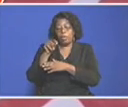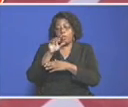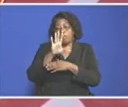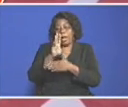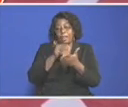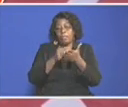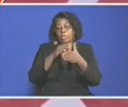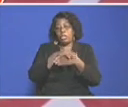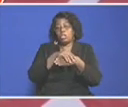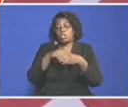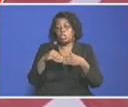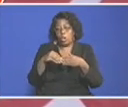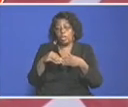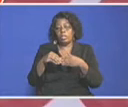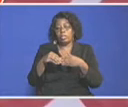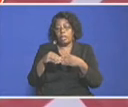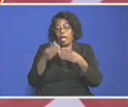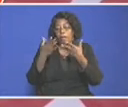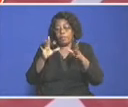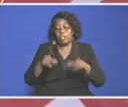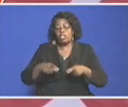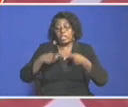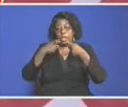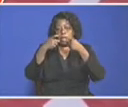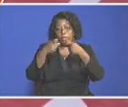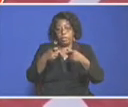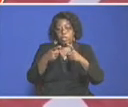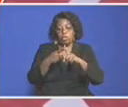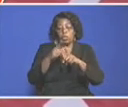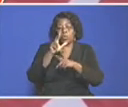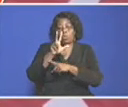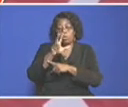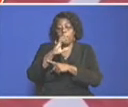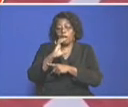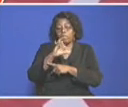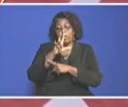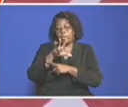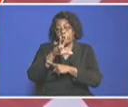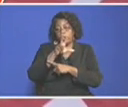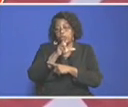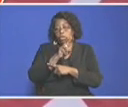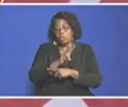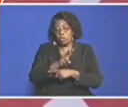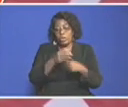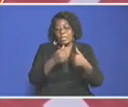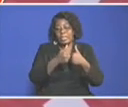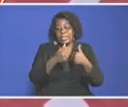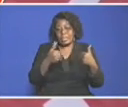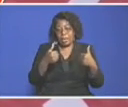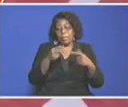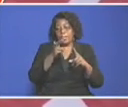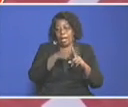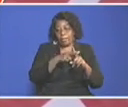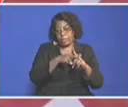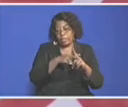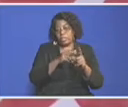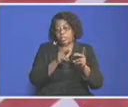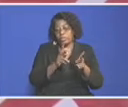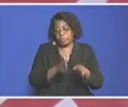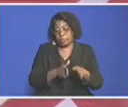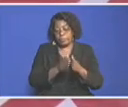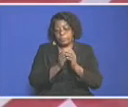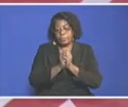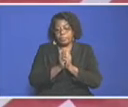$7.5 million has already been given to 332 separate applicants.